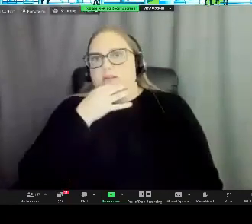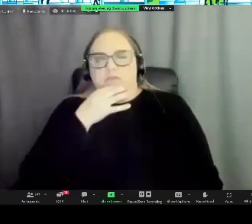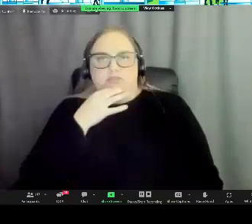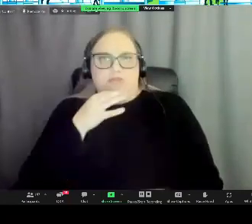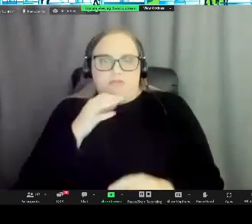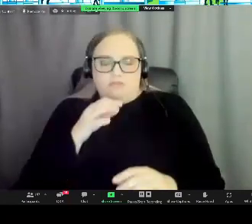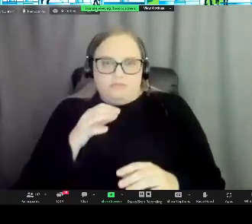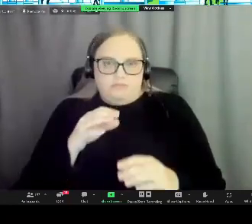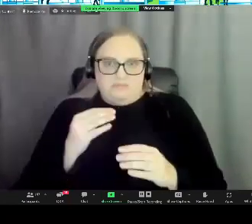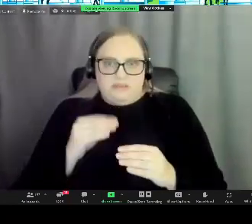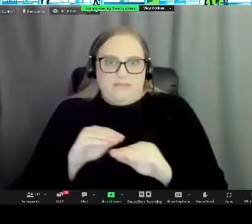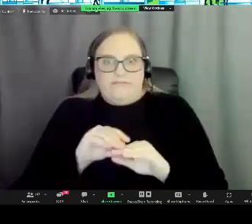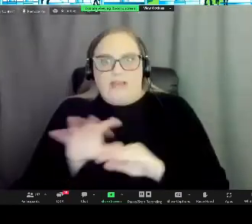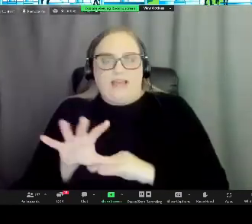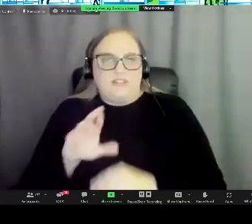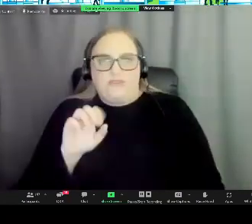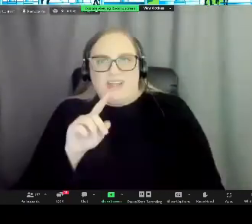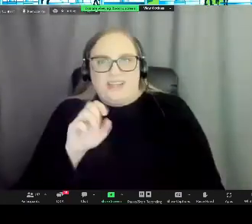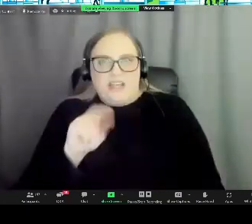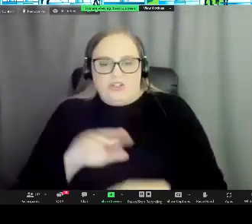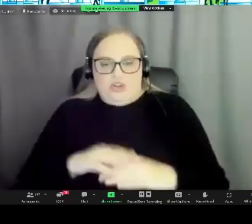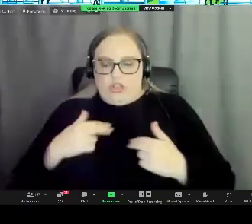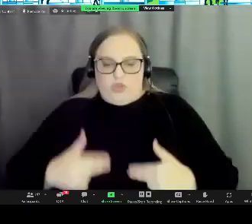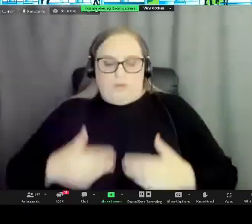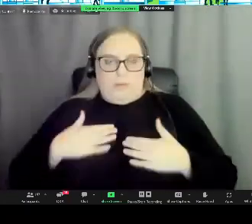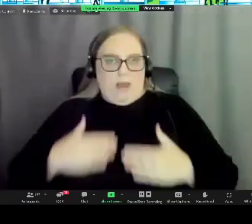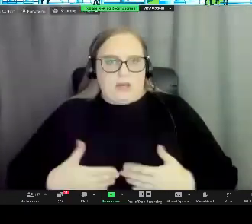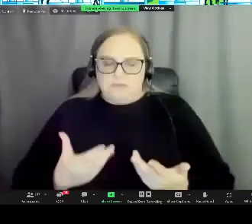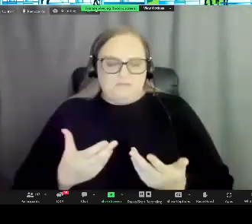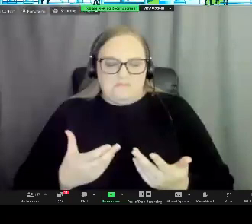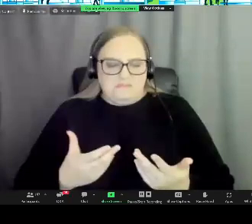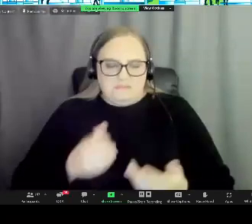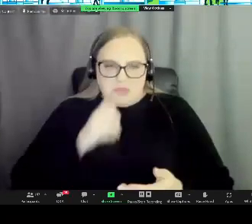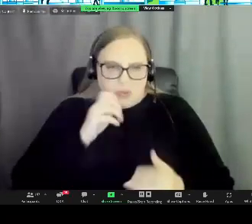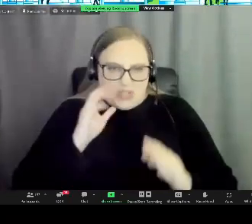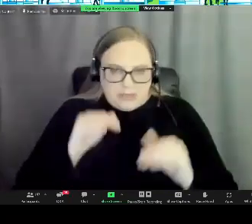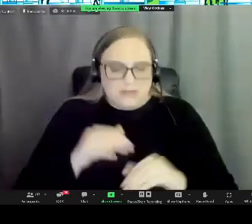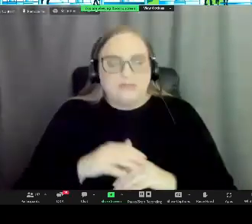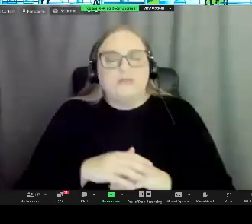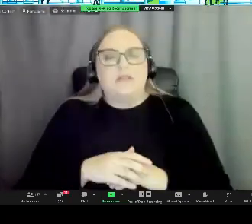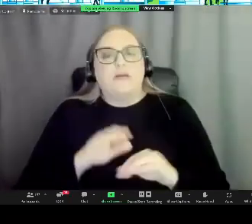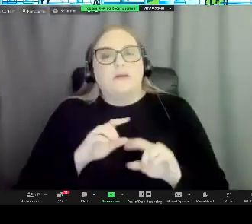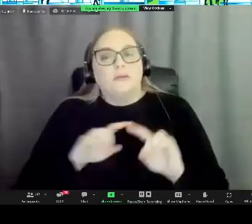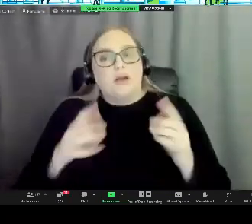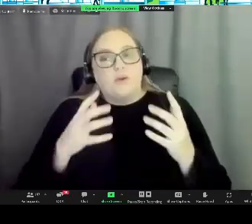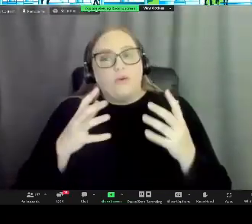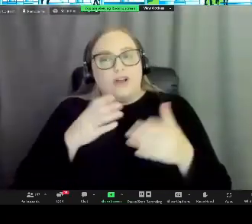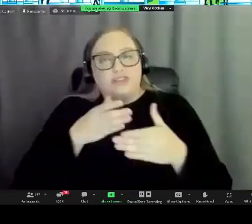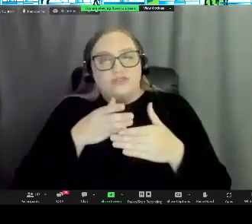of radiation on human body and things like that. But we would like to share enough for